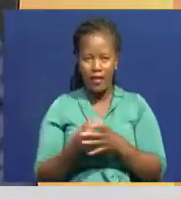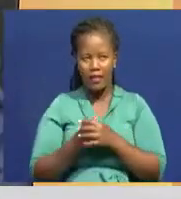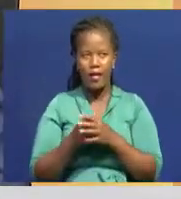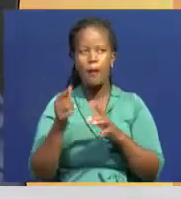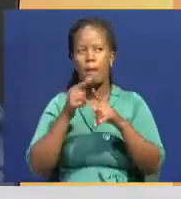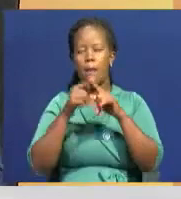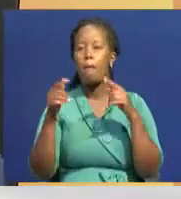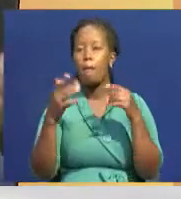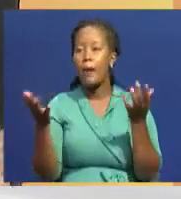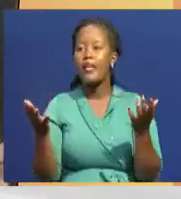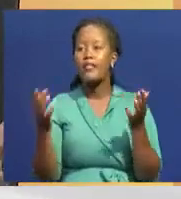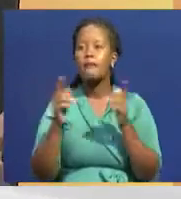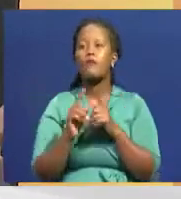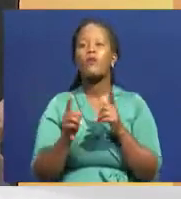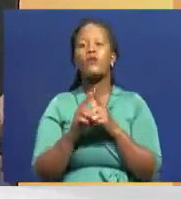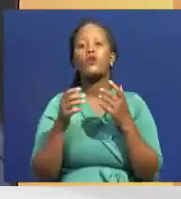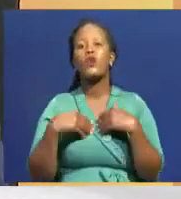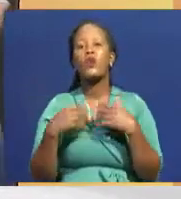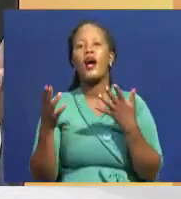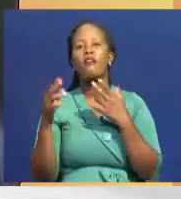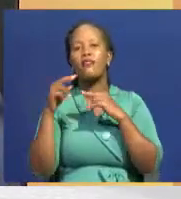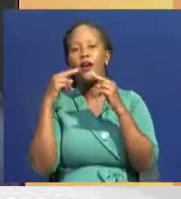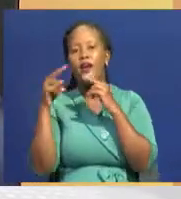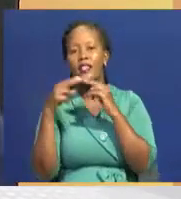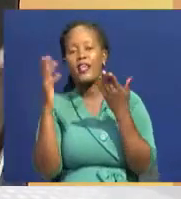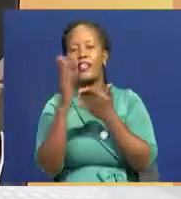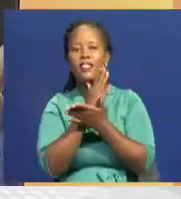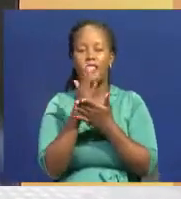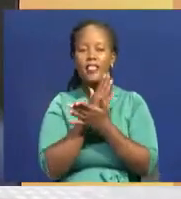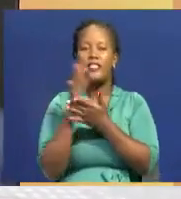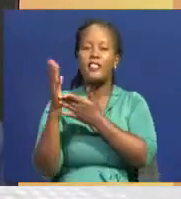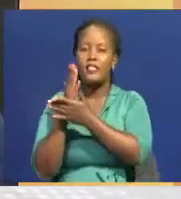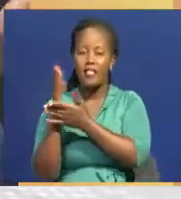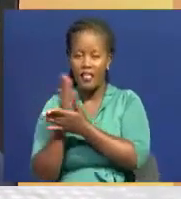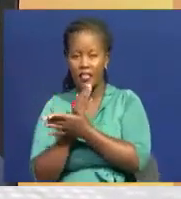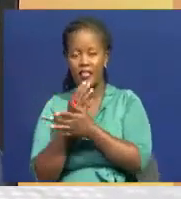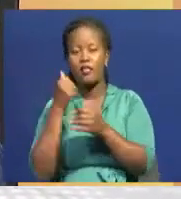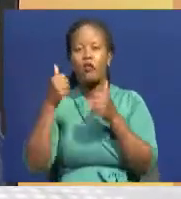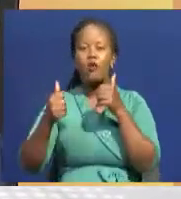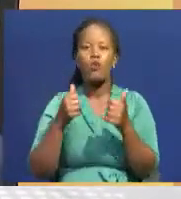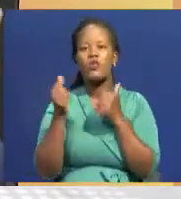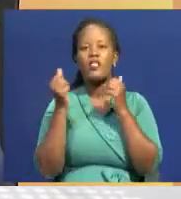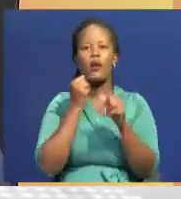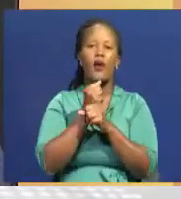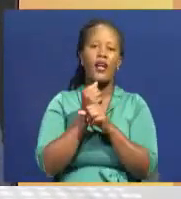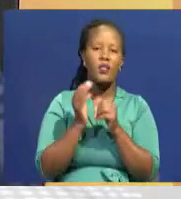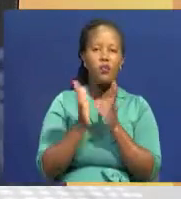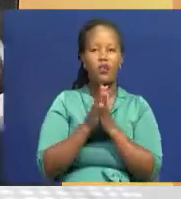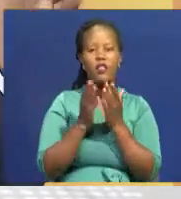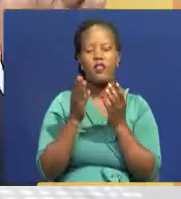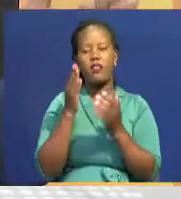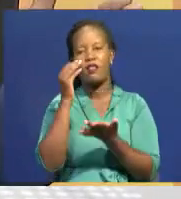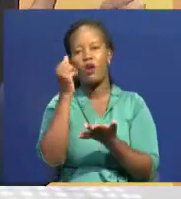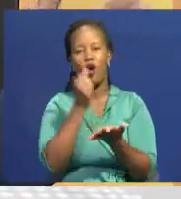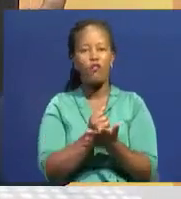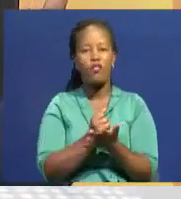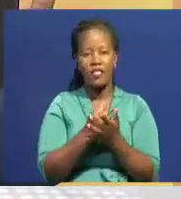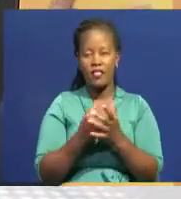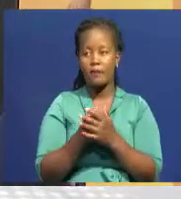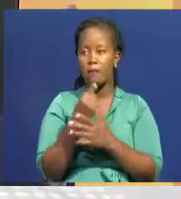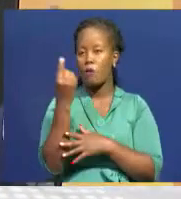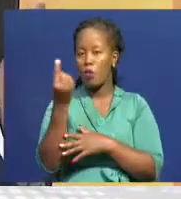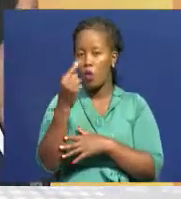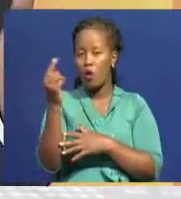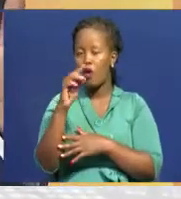closer then, we also have hospitality. In hospitality, we are now serving the offices and the corporate world, not just the university